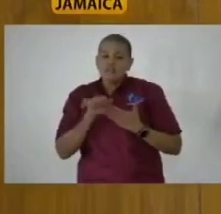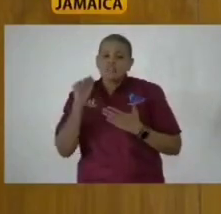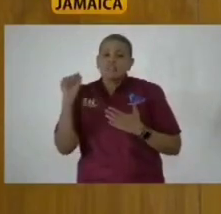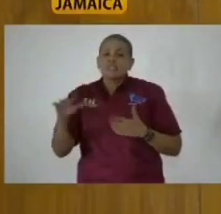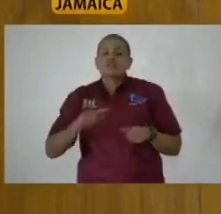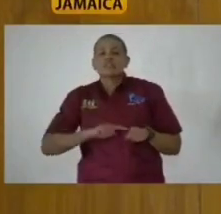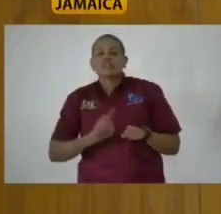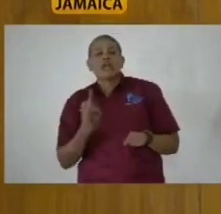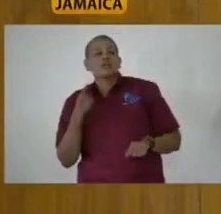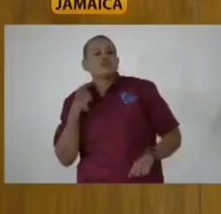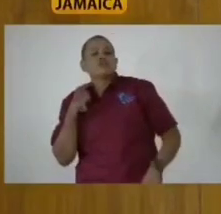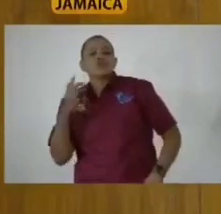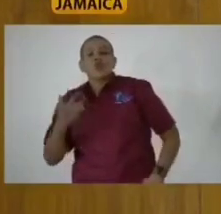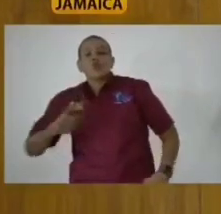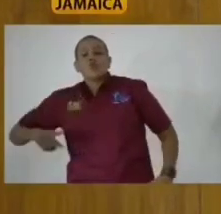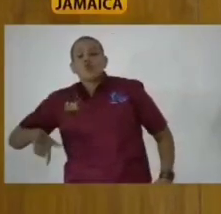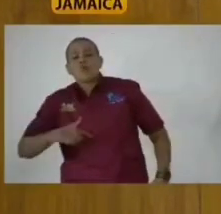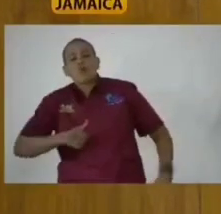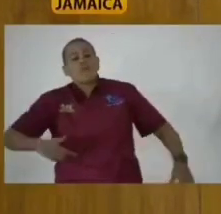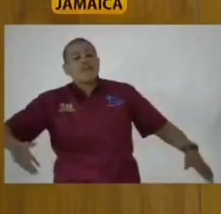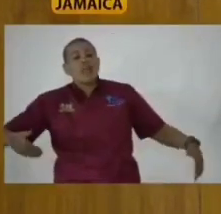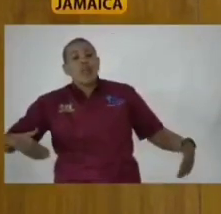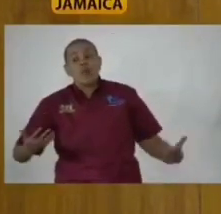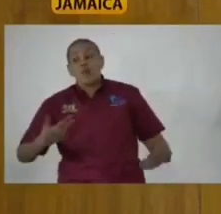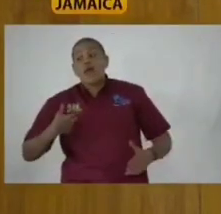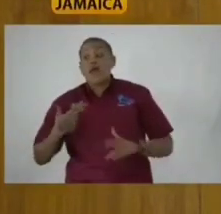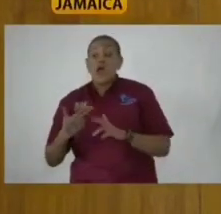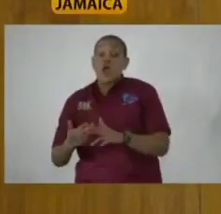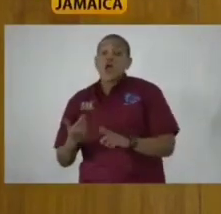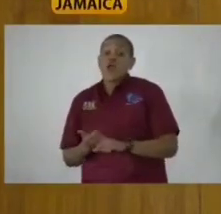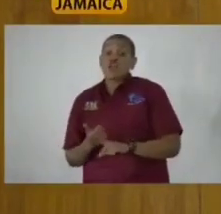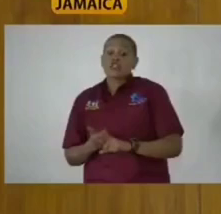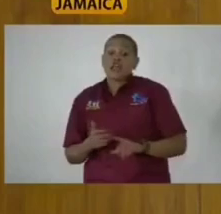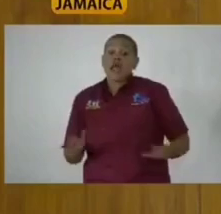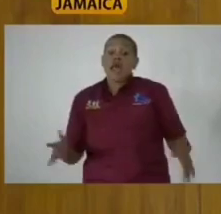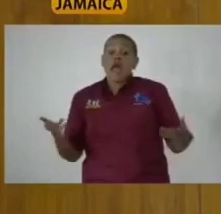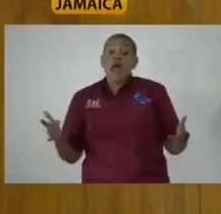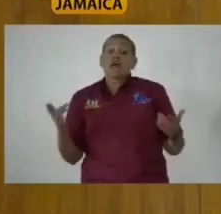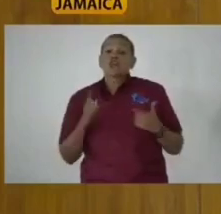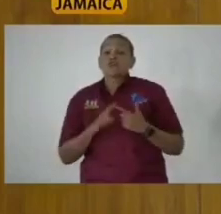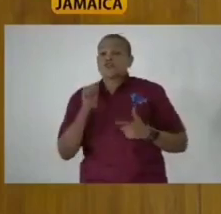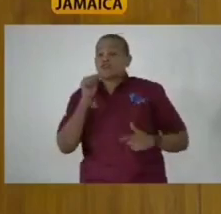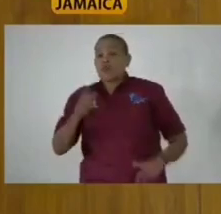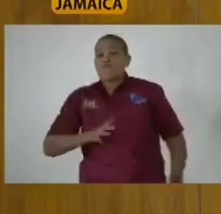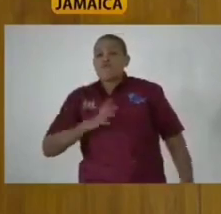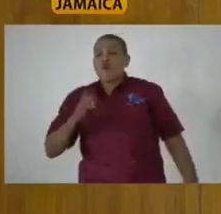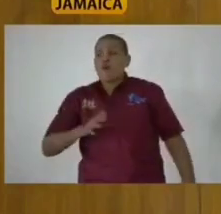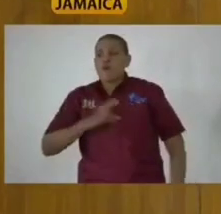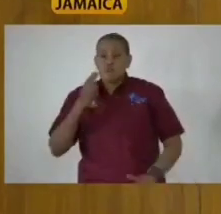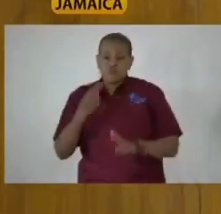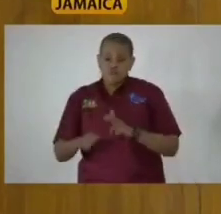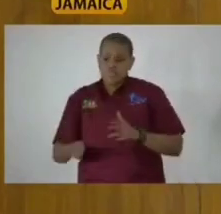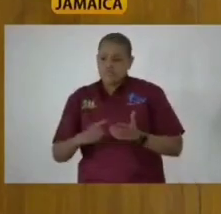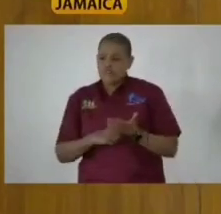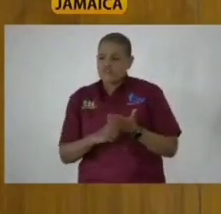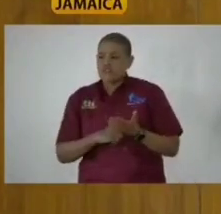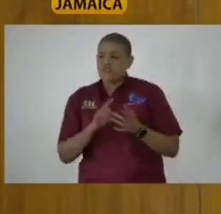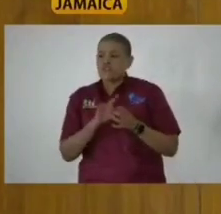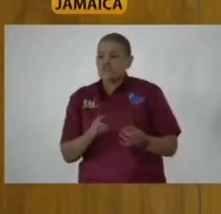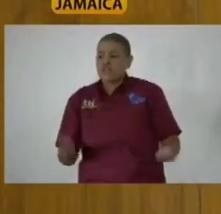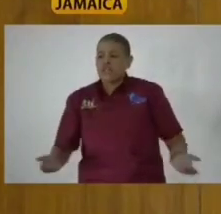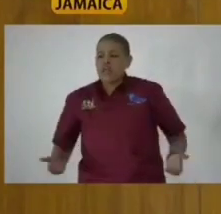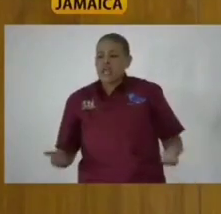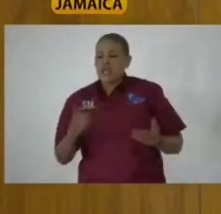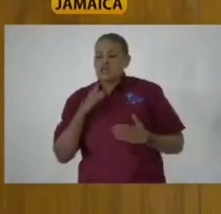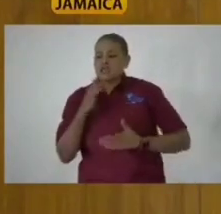June. We have had what I regard as casual and informal brief discussions in here on